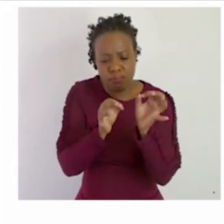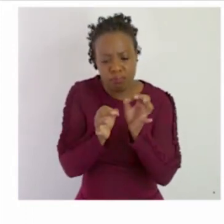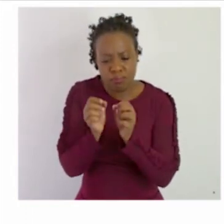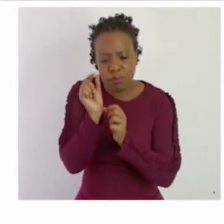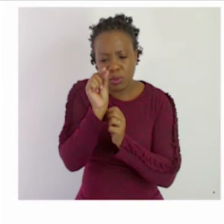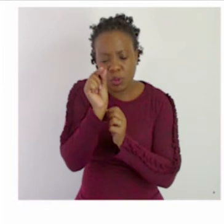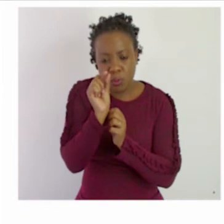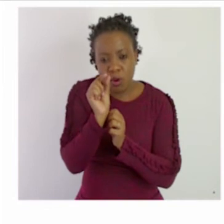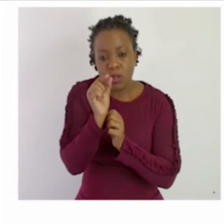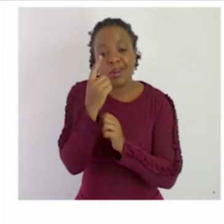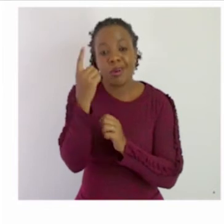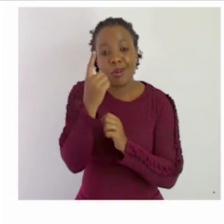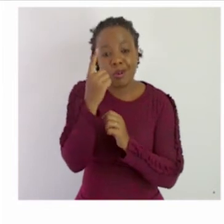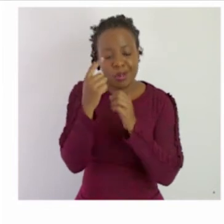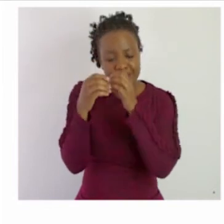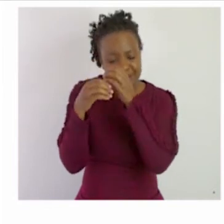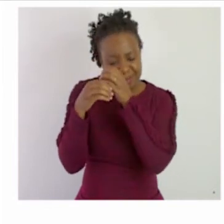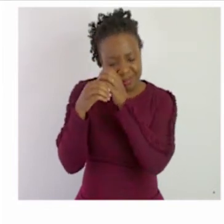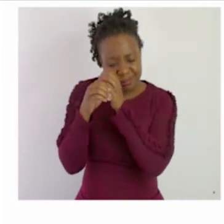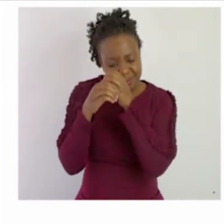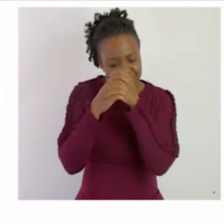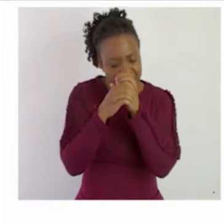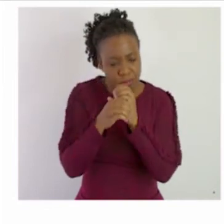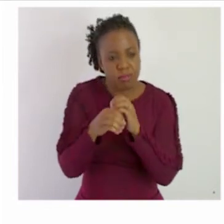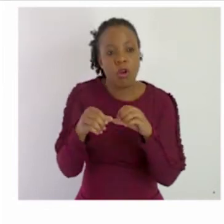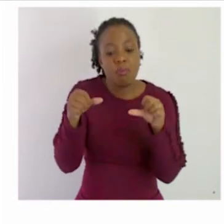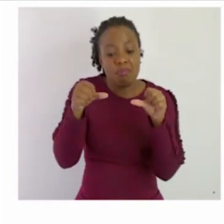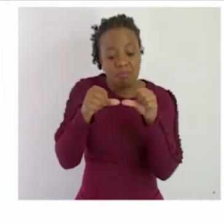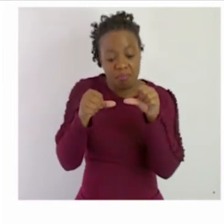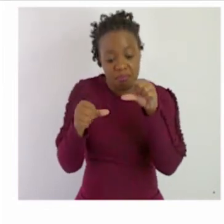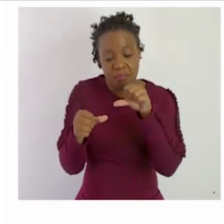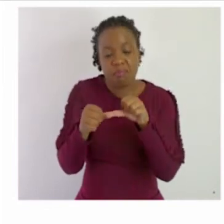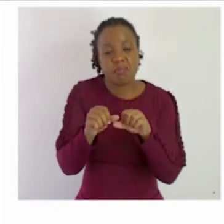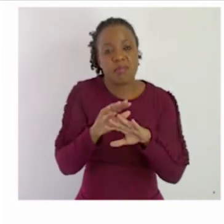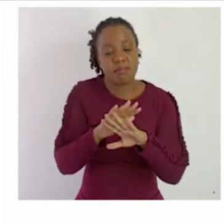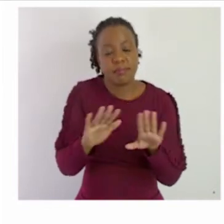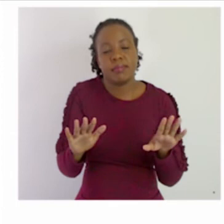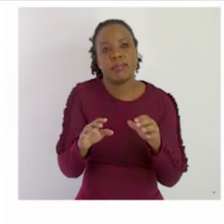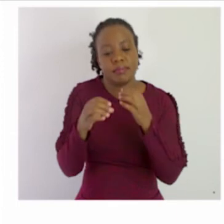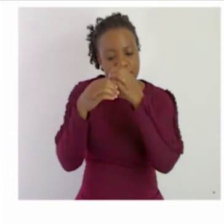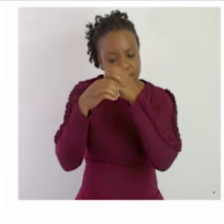be seen, weighed, and measured by scientific means.